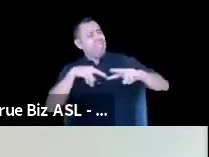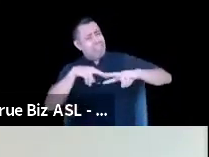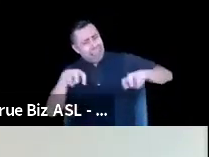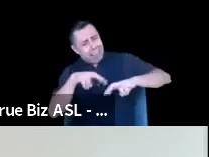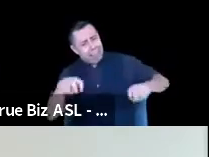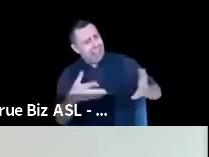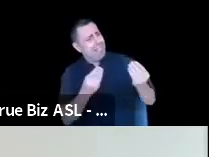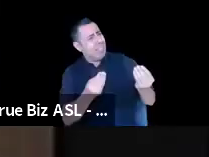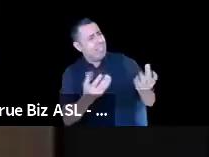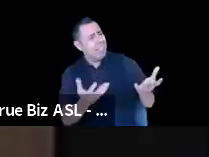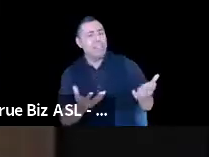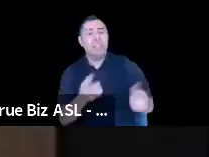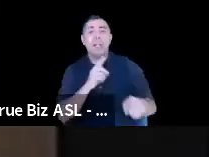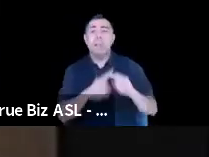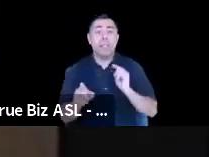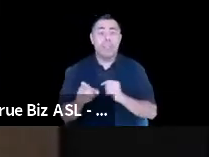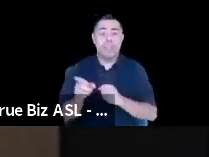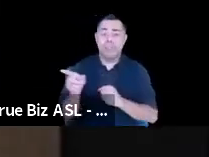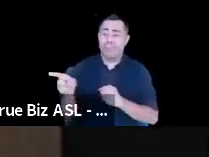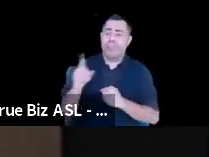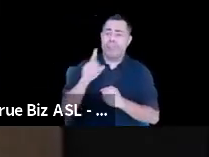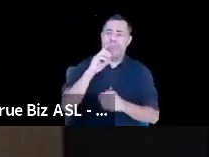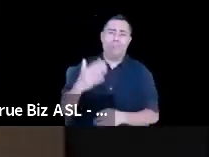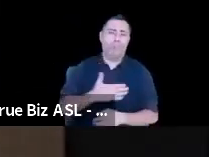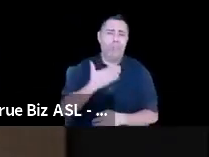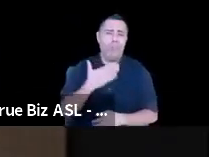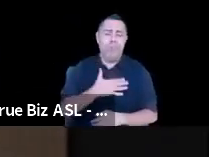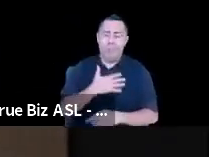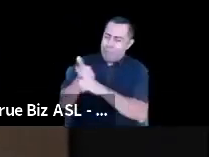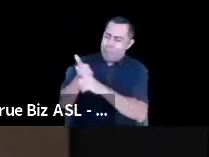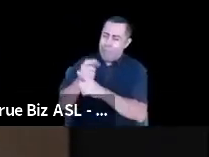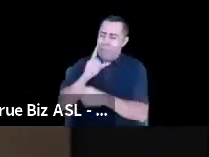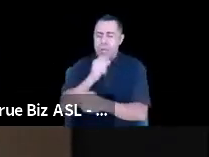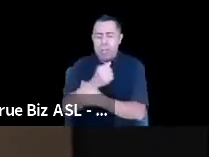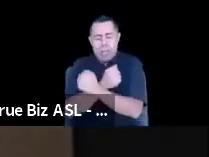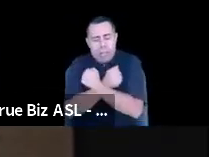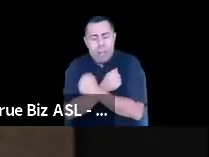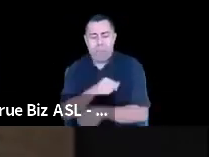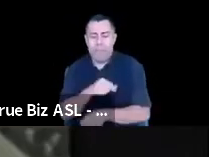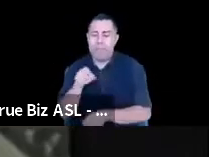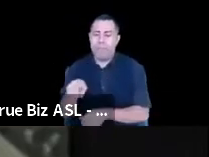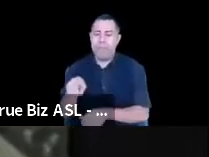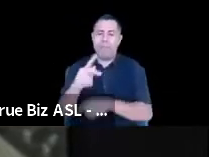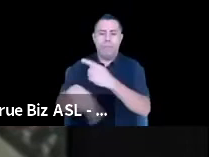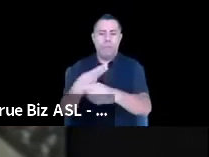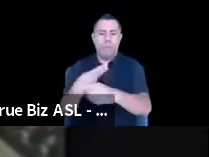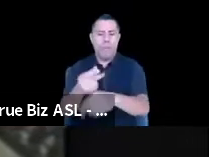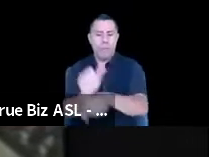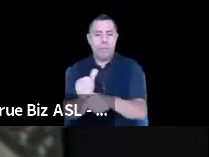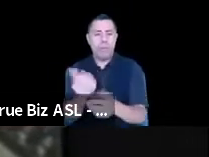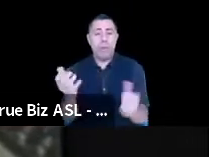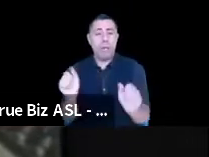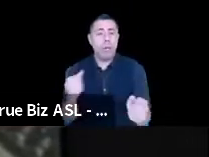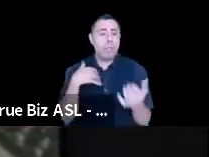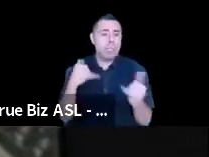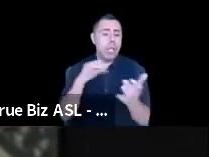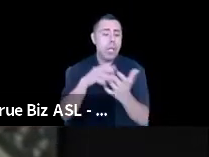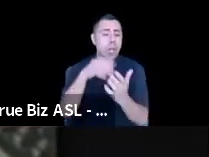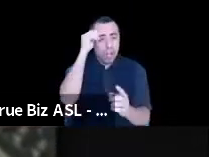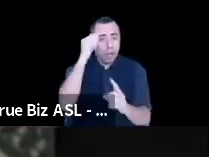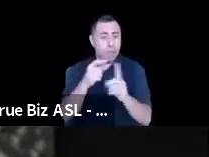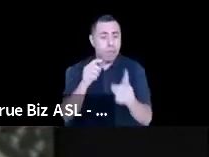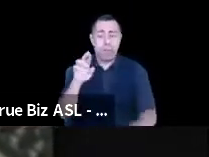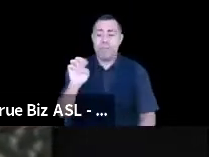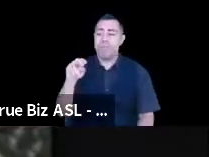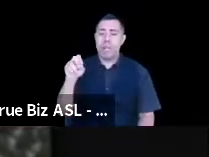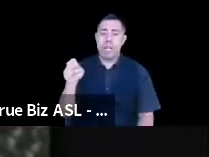just a joy and love for this form. What are lessons that we can still learn from René Bouche about